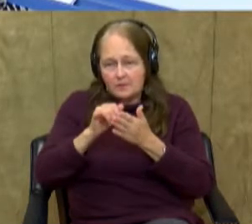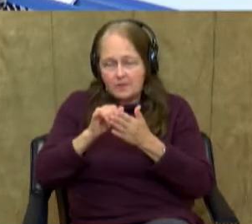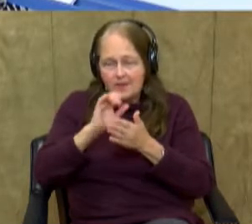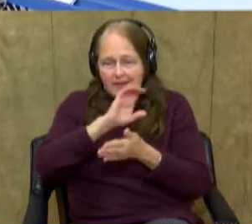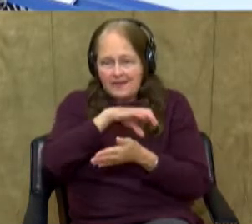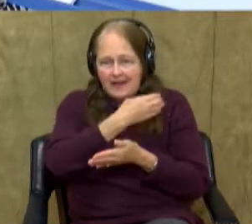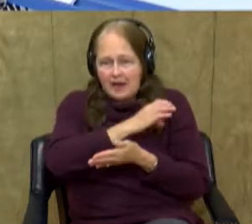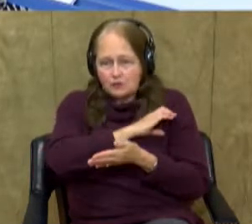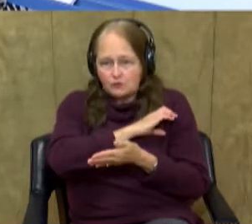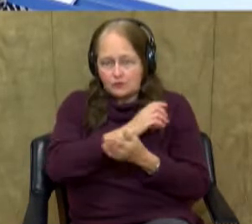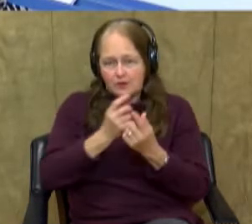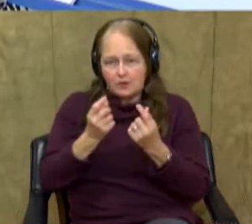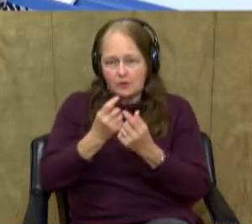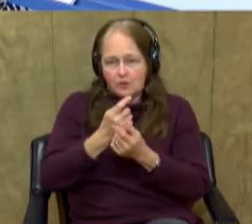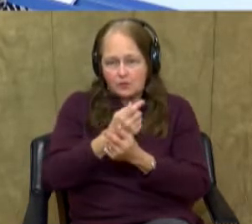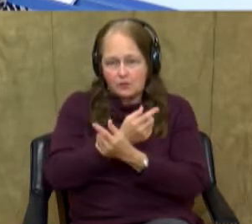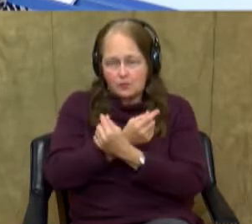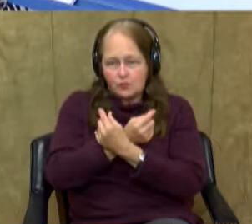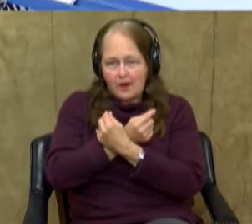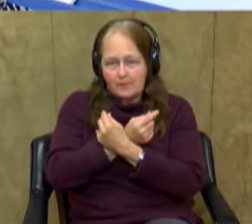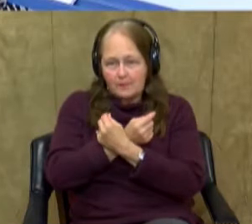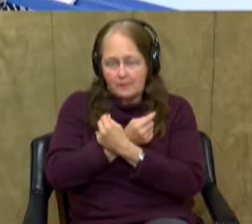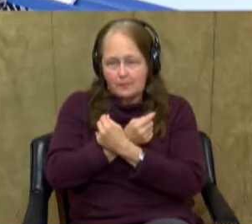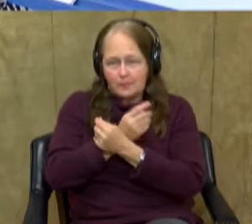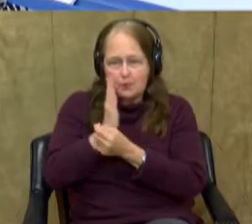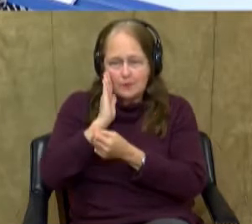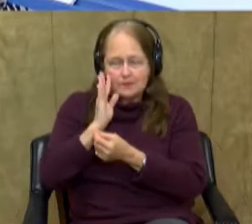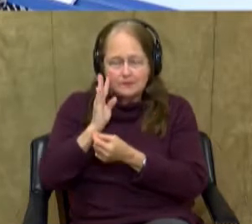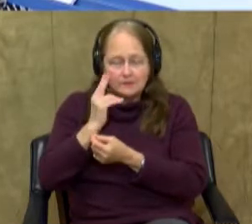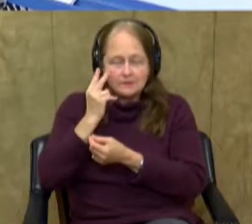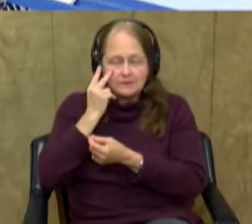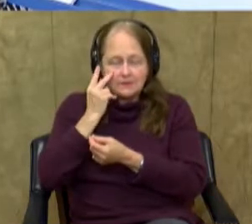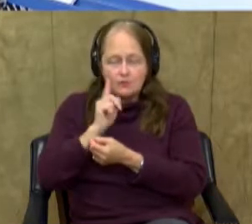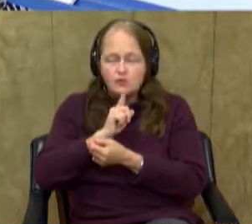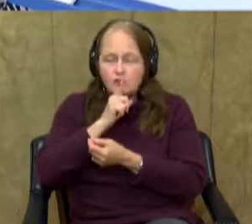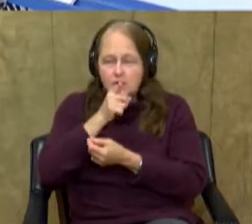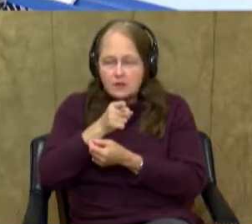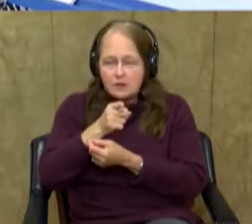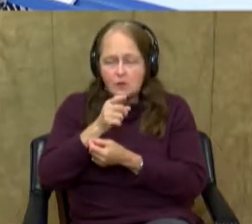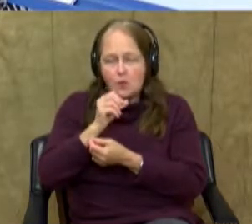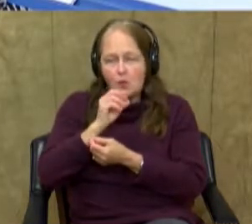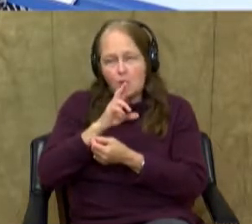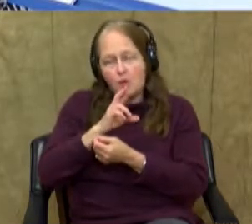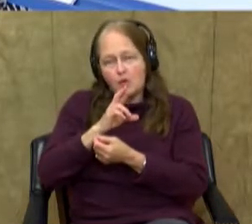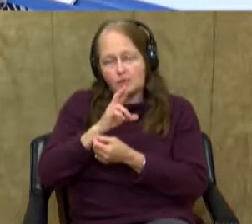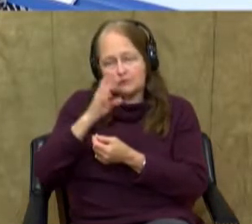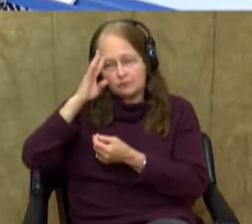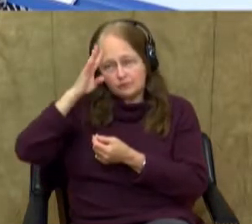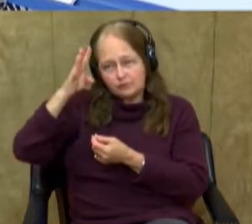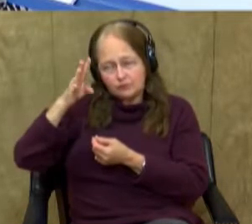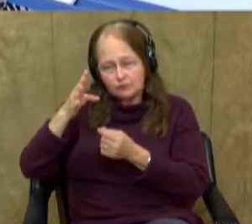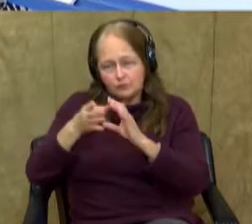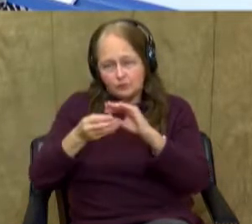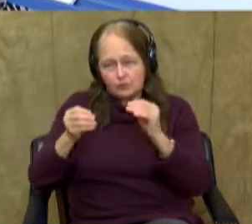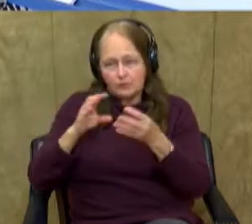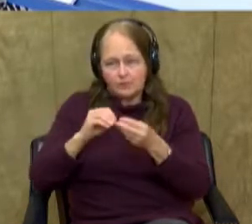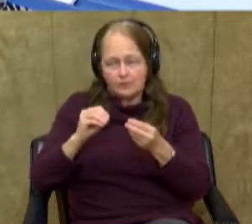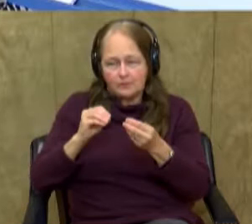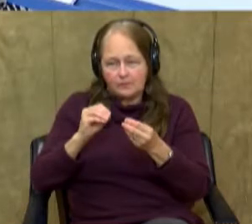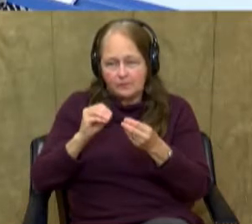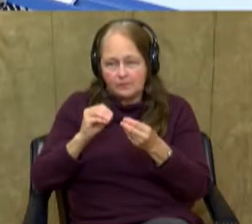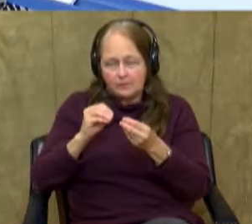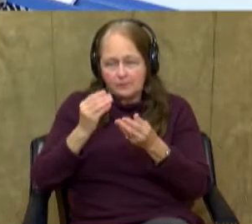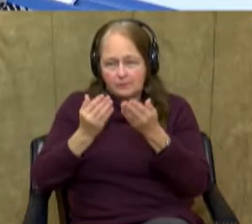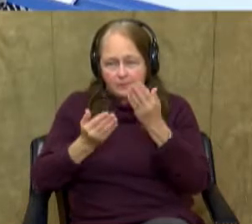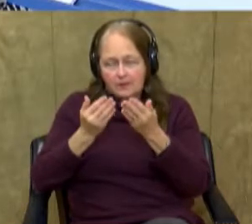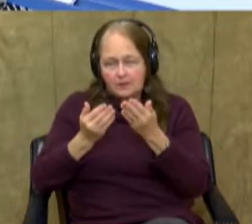in our story, he's probably going to talk. So we're going to see if this story is real or make-believe. But boys and girls, sometimes in a real story